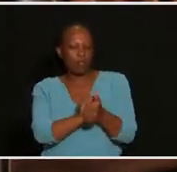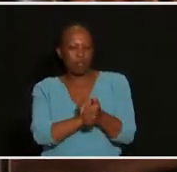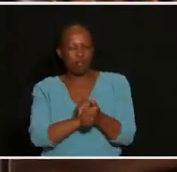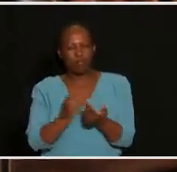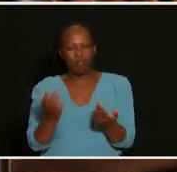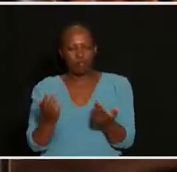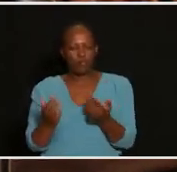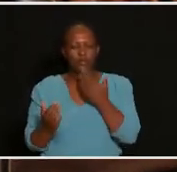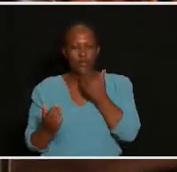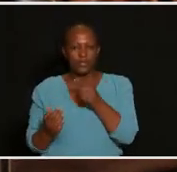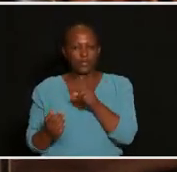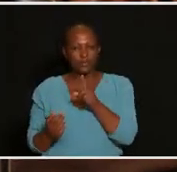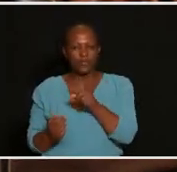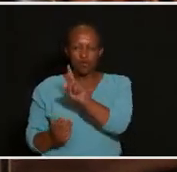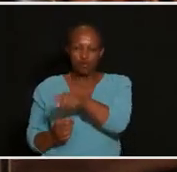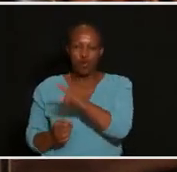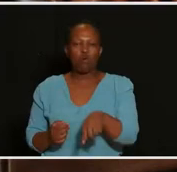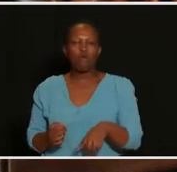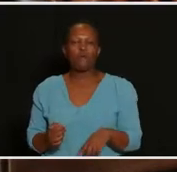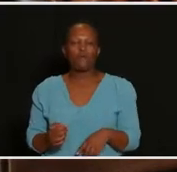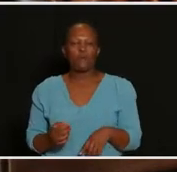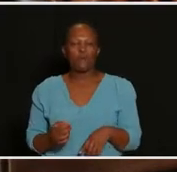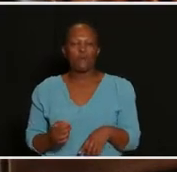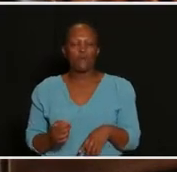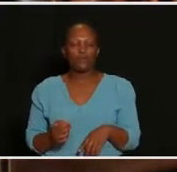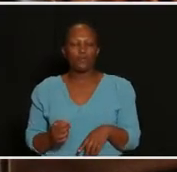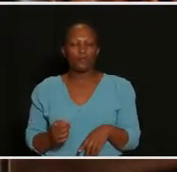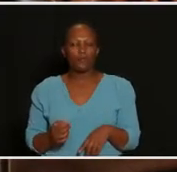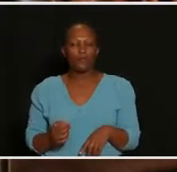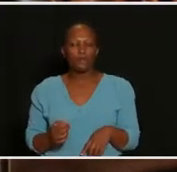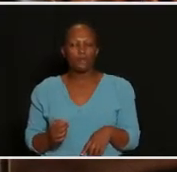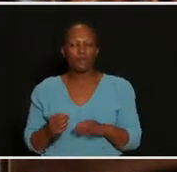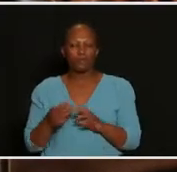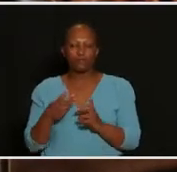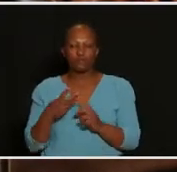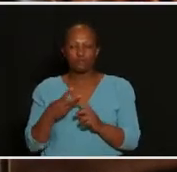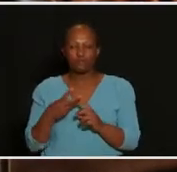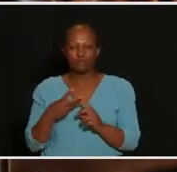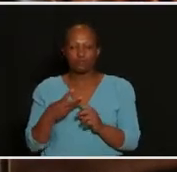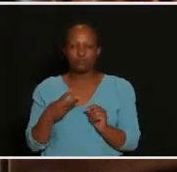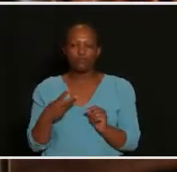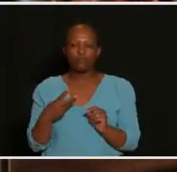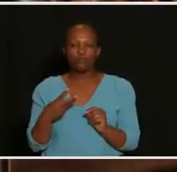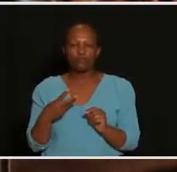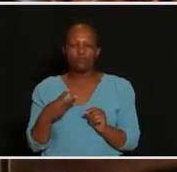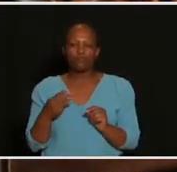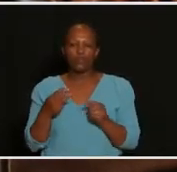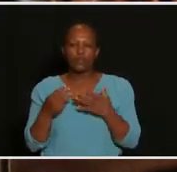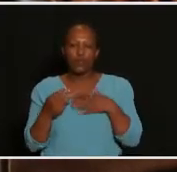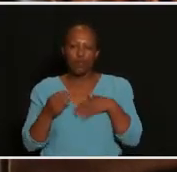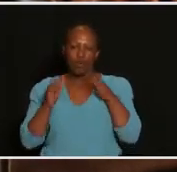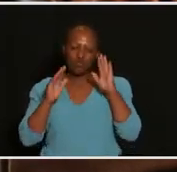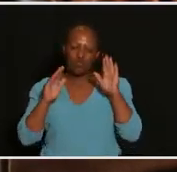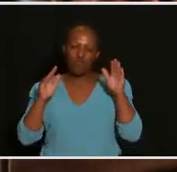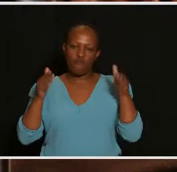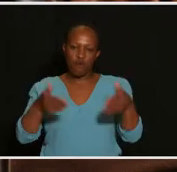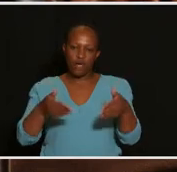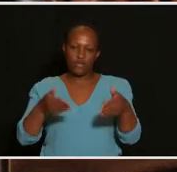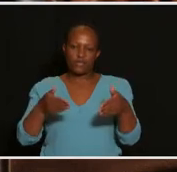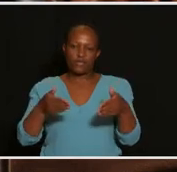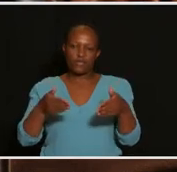so please this is wrong guys and thirdly uh I want to focus more on